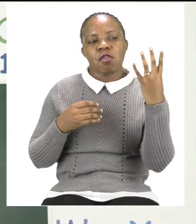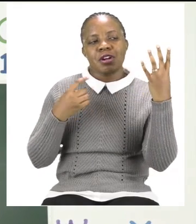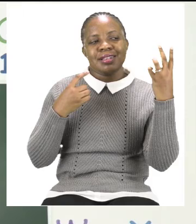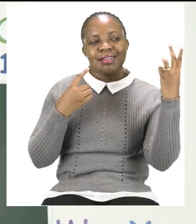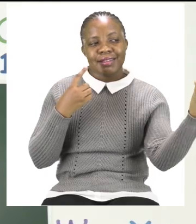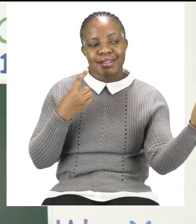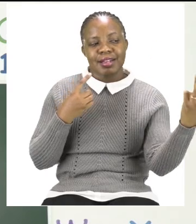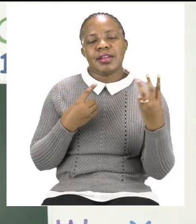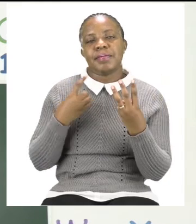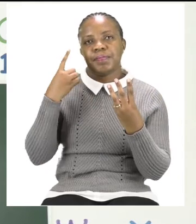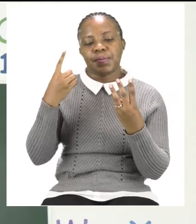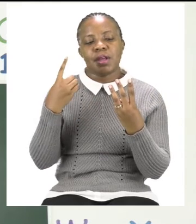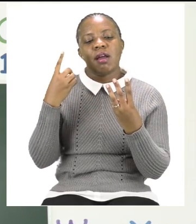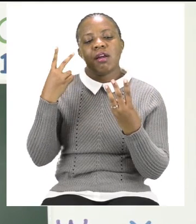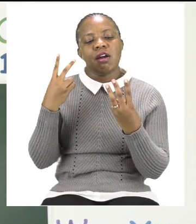42,